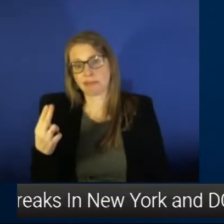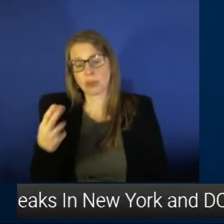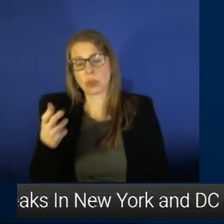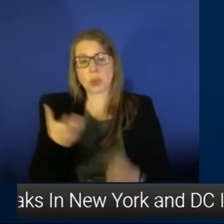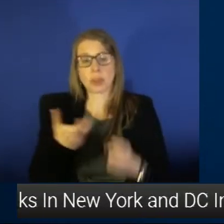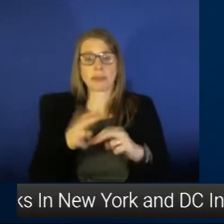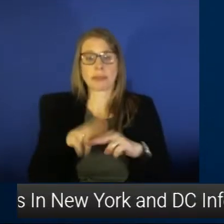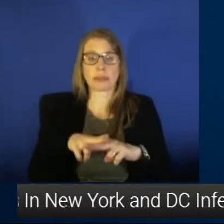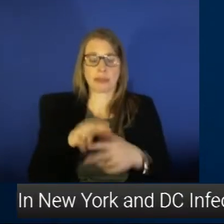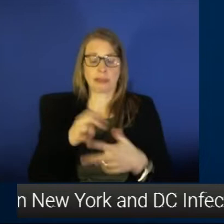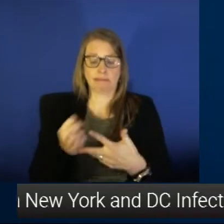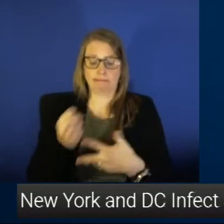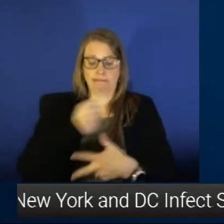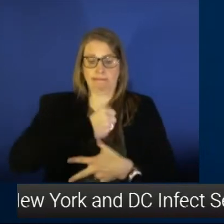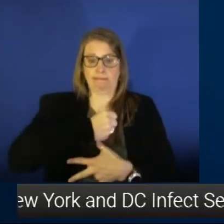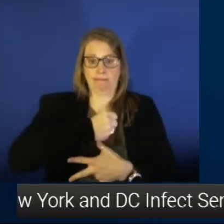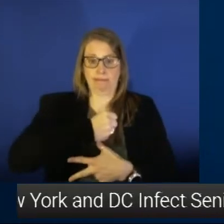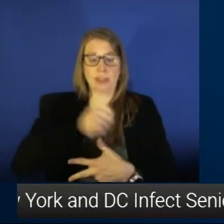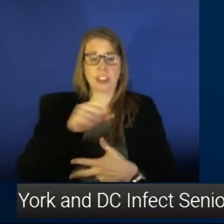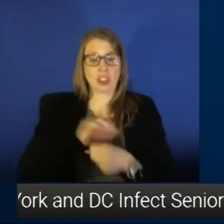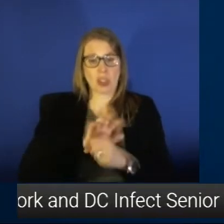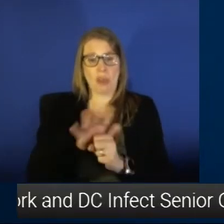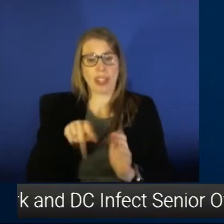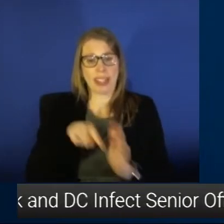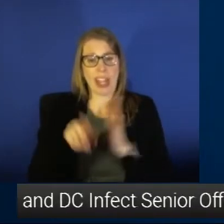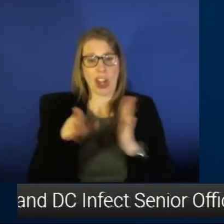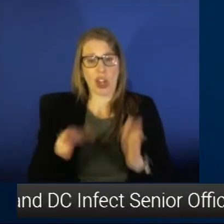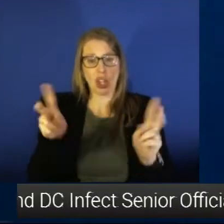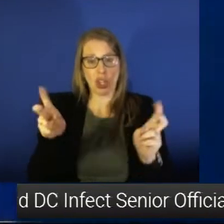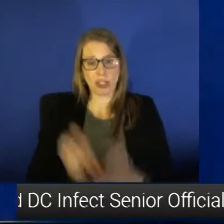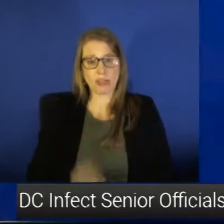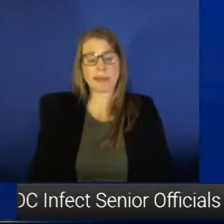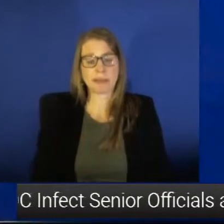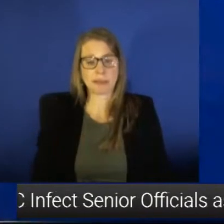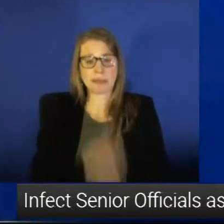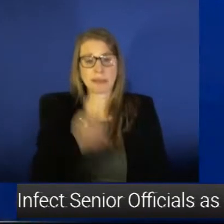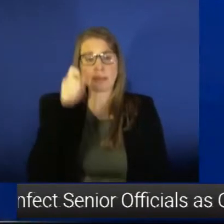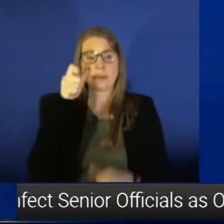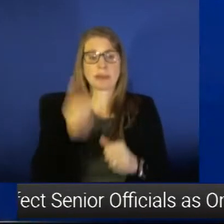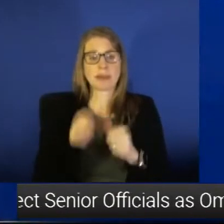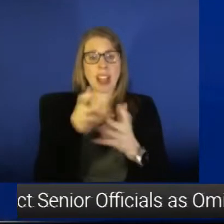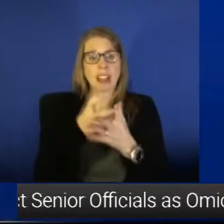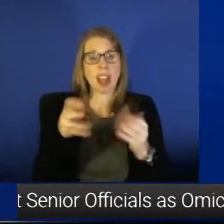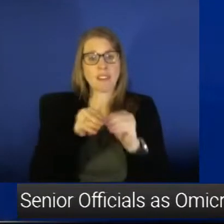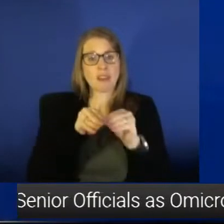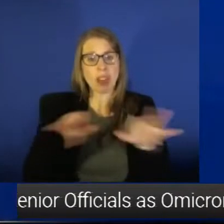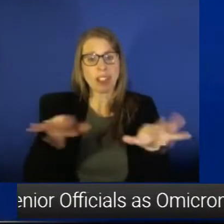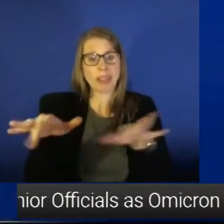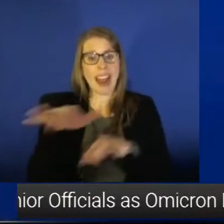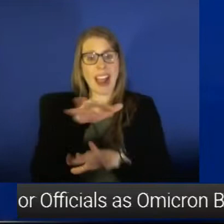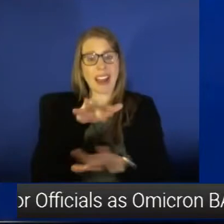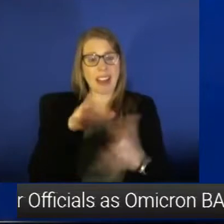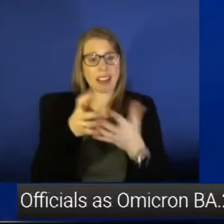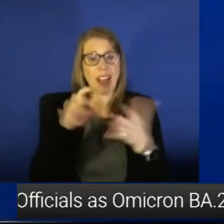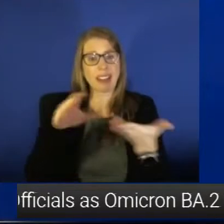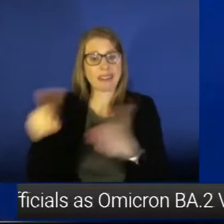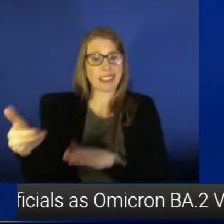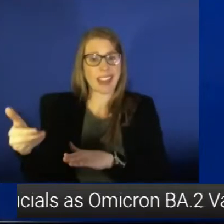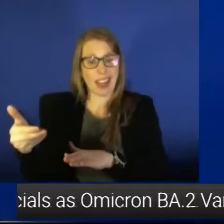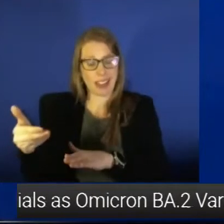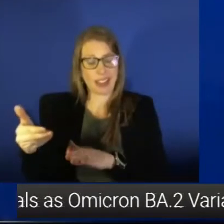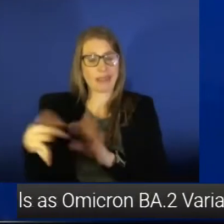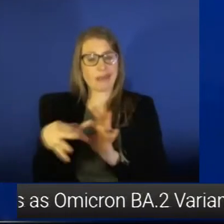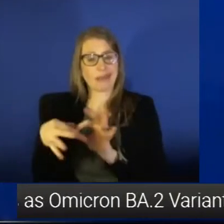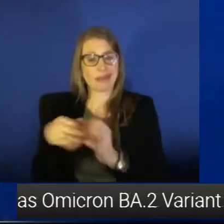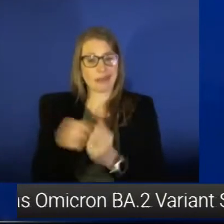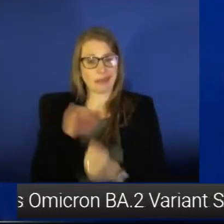really is a killer, and you have to remember that. There's a lot of transmission, but there's still been a lot of death with COVID. What we don't know is